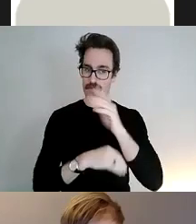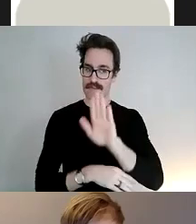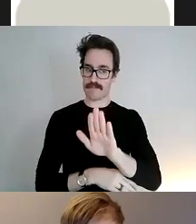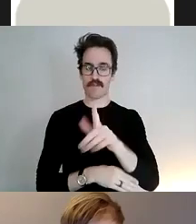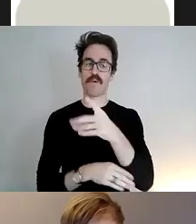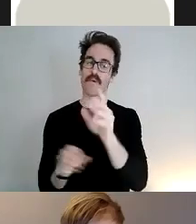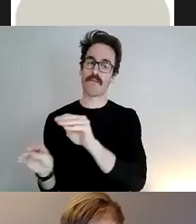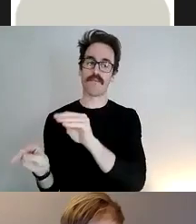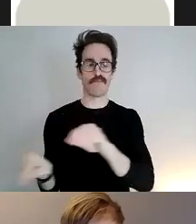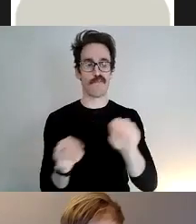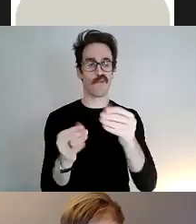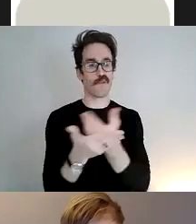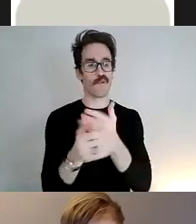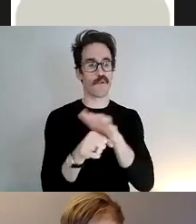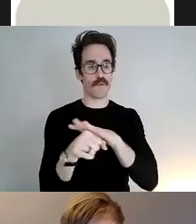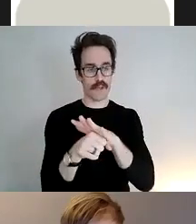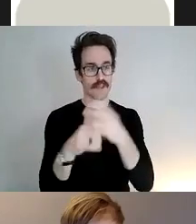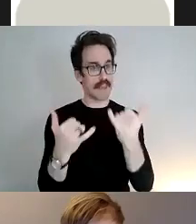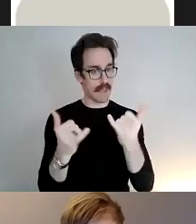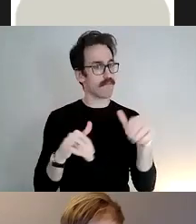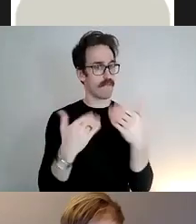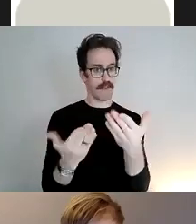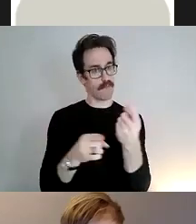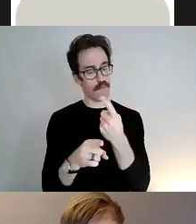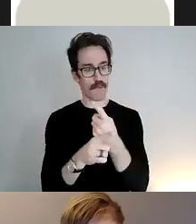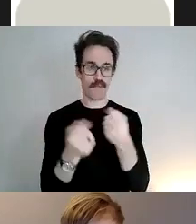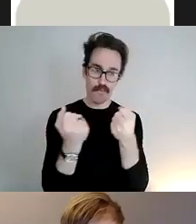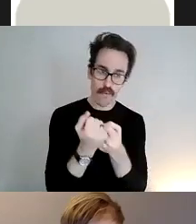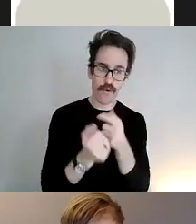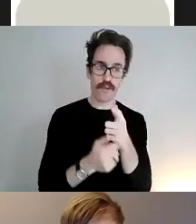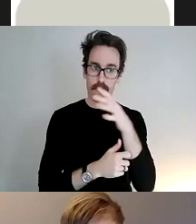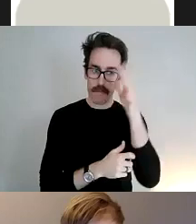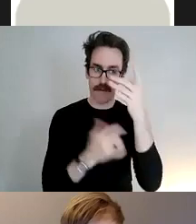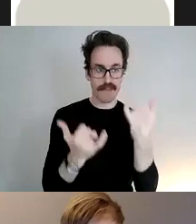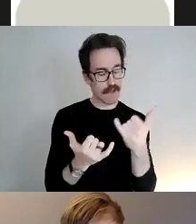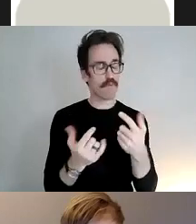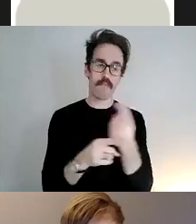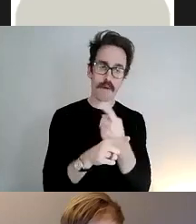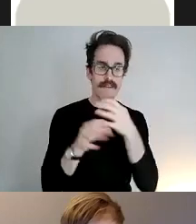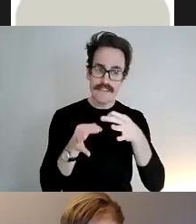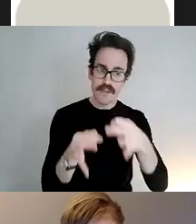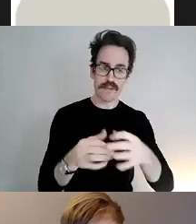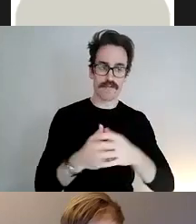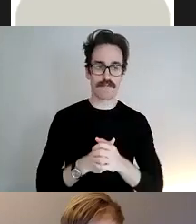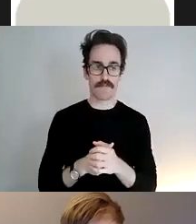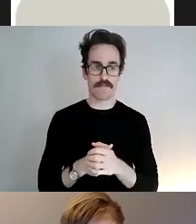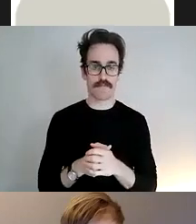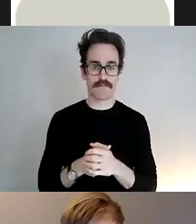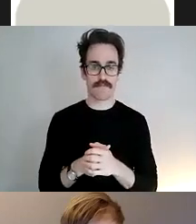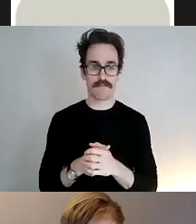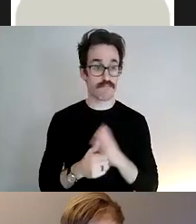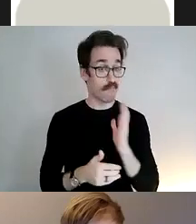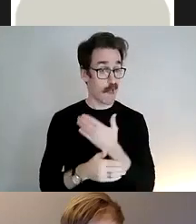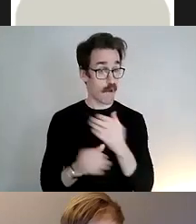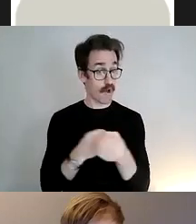And he's received the supports he needs, and the parents are making treatment decisions, and he's now protected. Our office didn't need to become guardian of anything